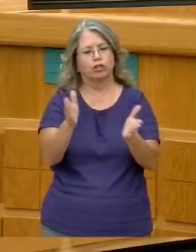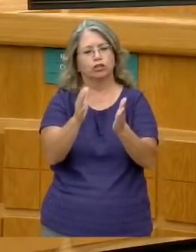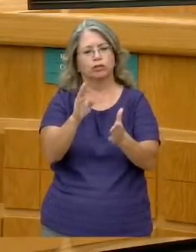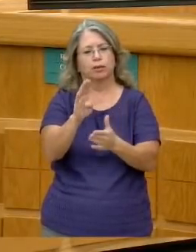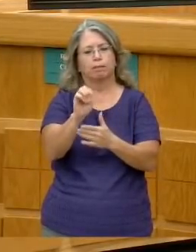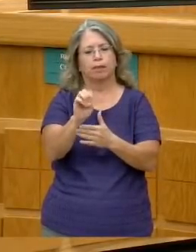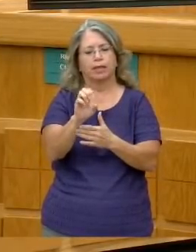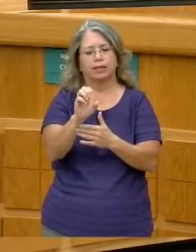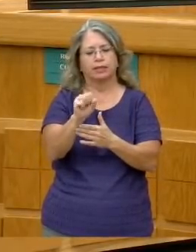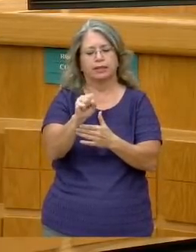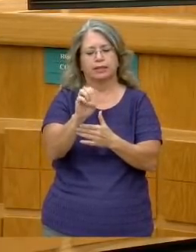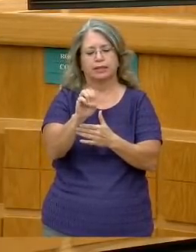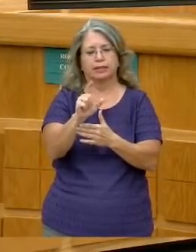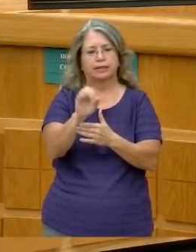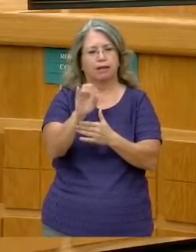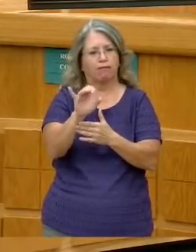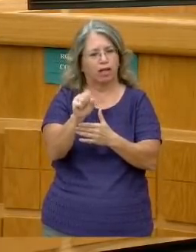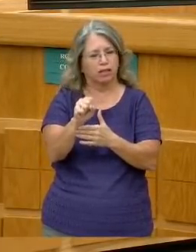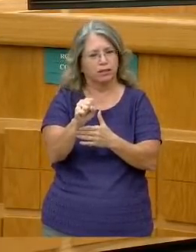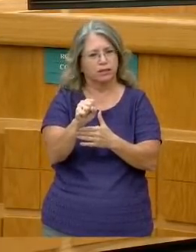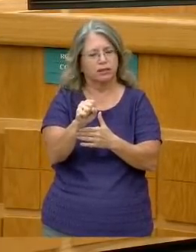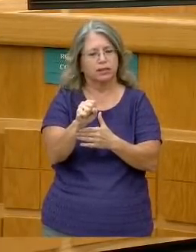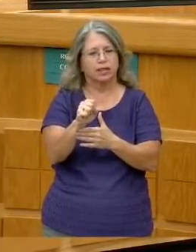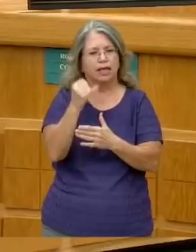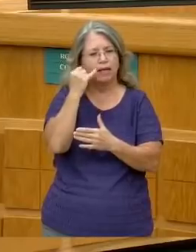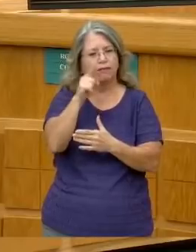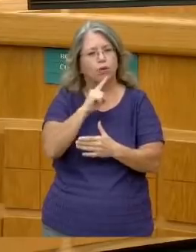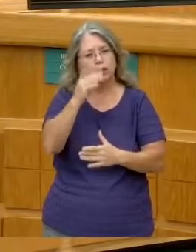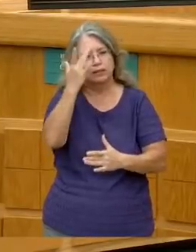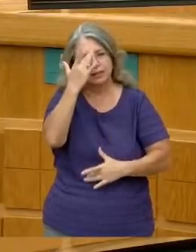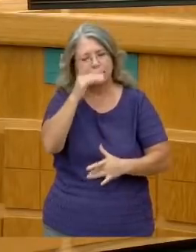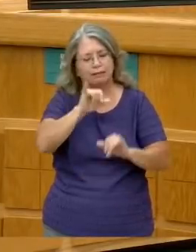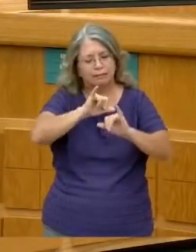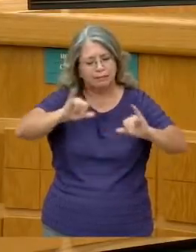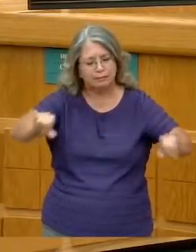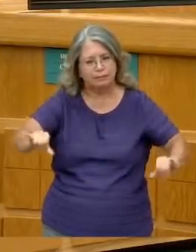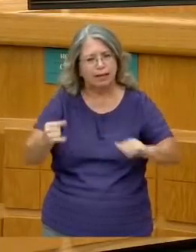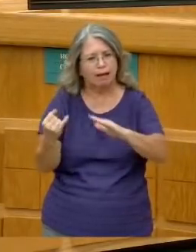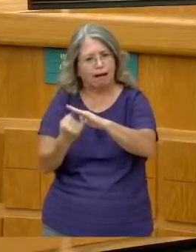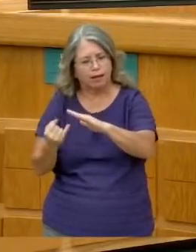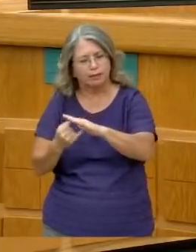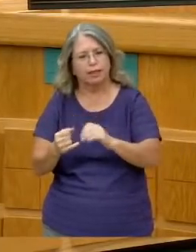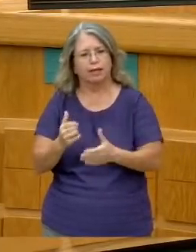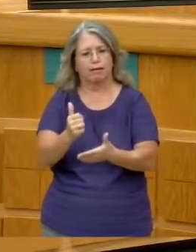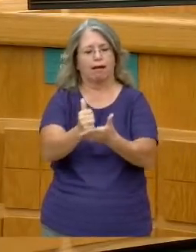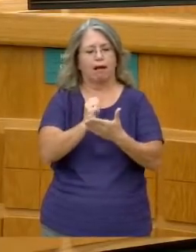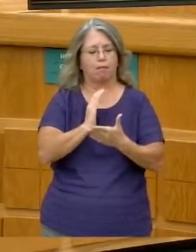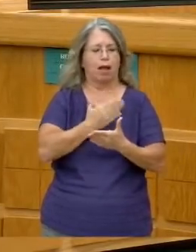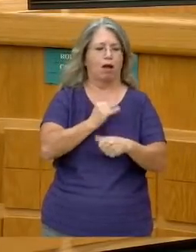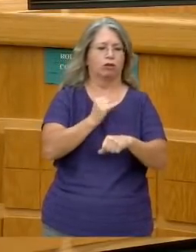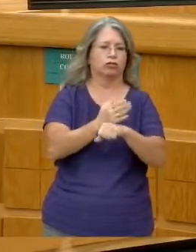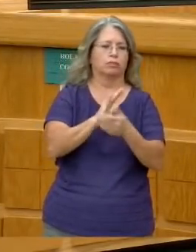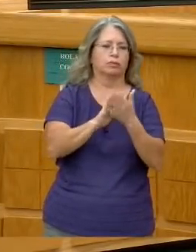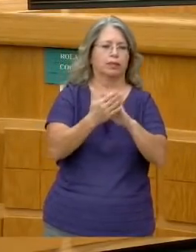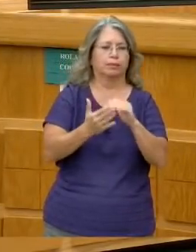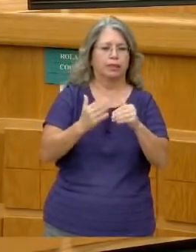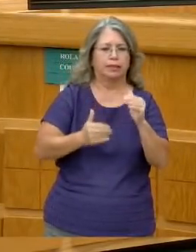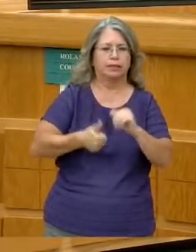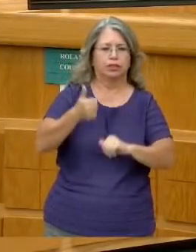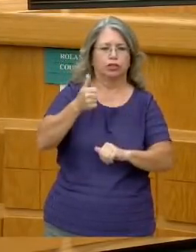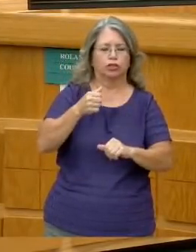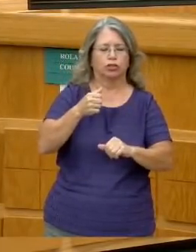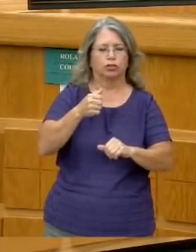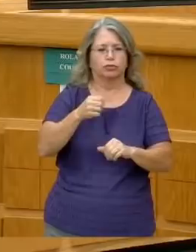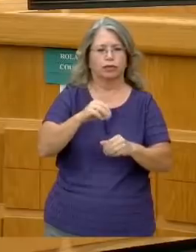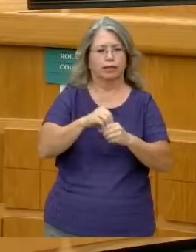Stay isolated if you are sick. Help make our jobs a little easier in the community, a little safer. To